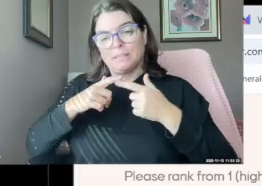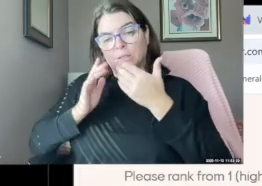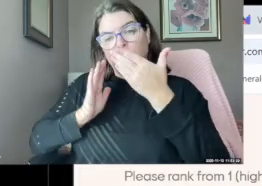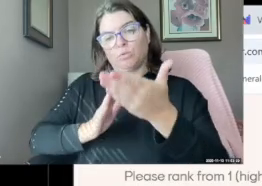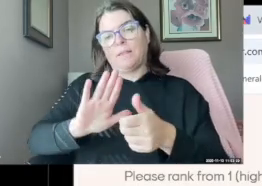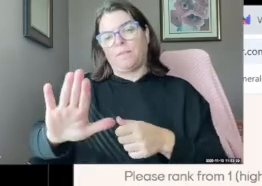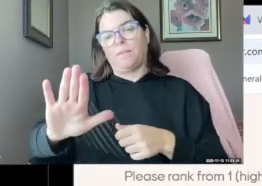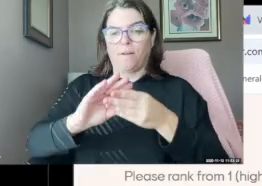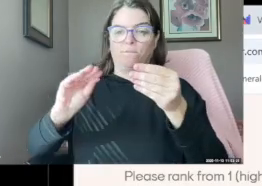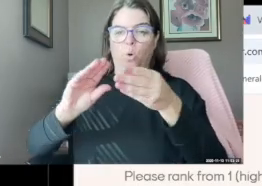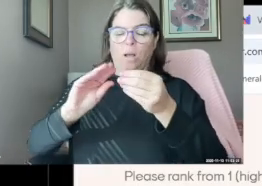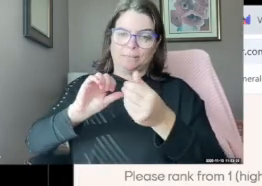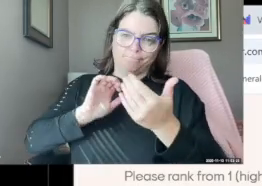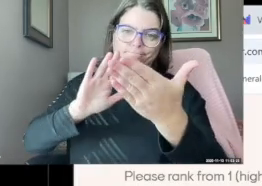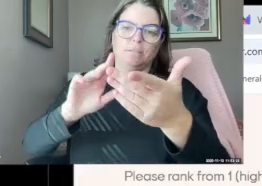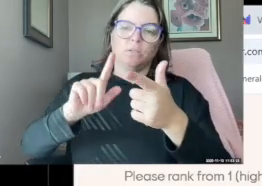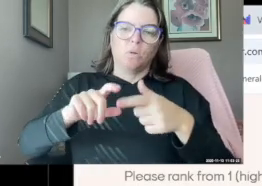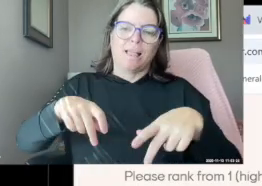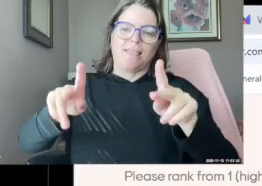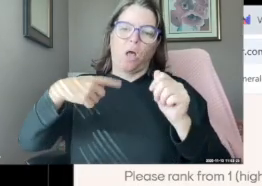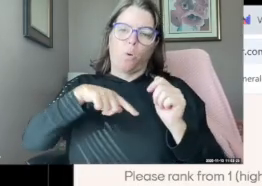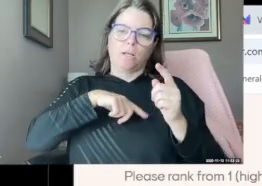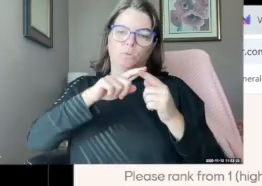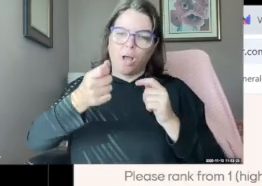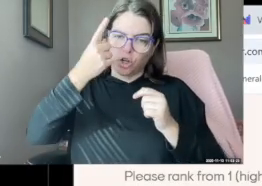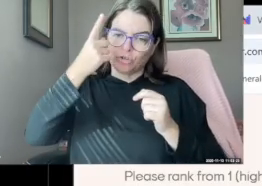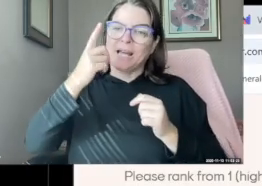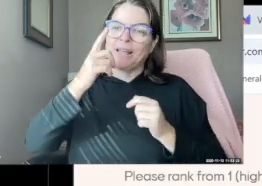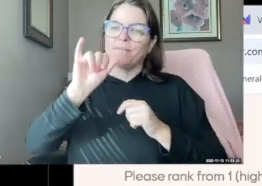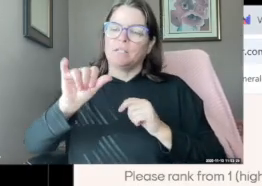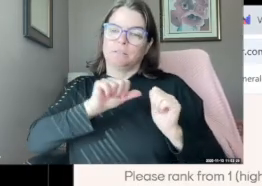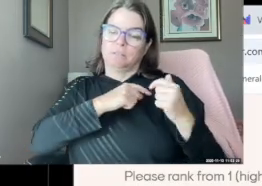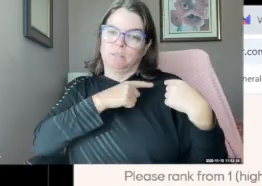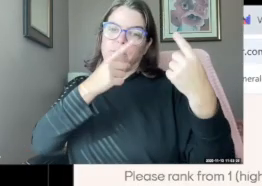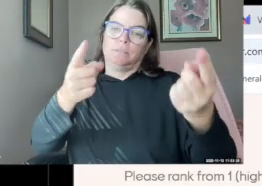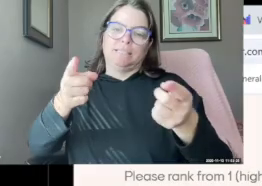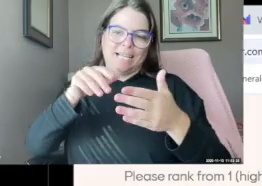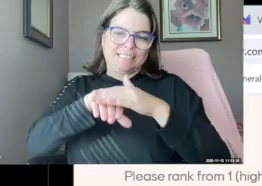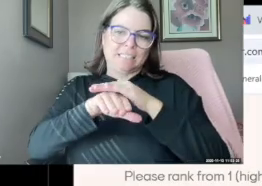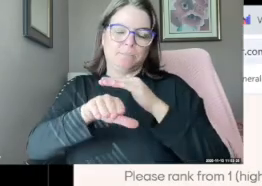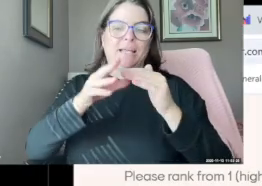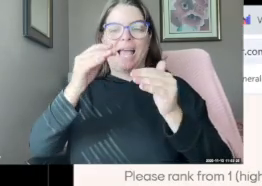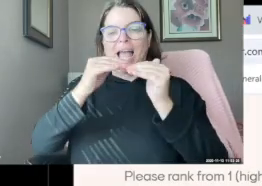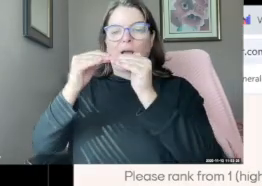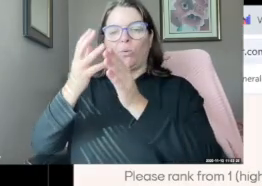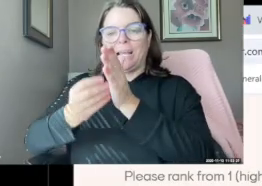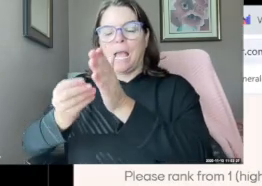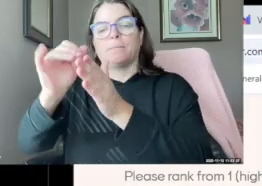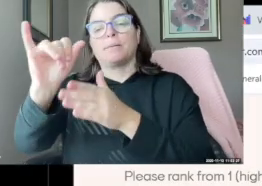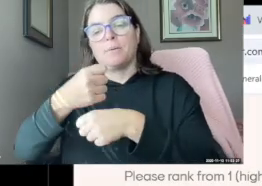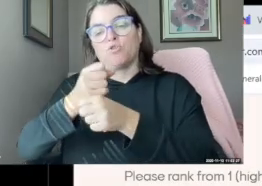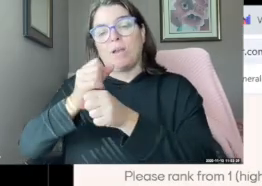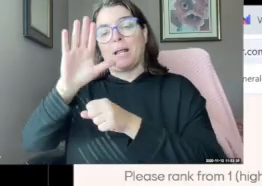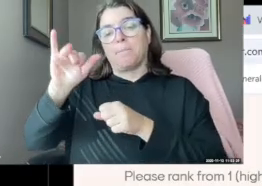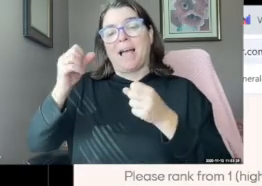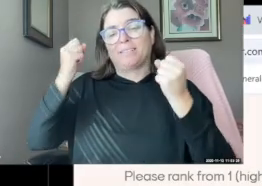week, but it's also improving the overall local transportation network and allowing residents to bring their voices to the forefront in